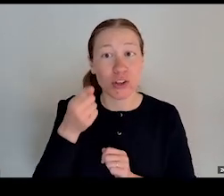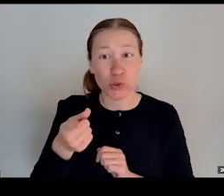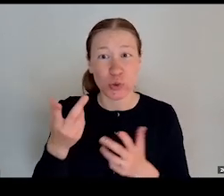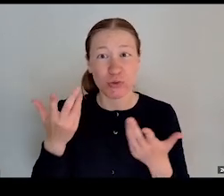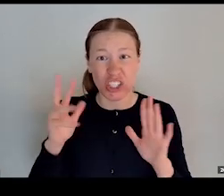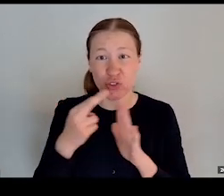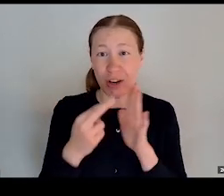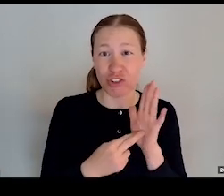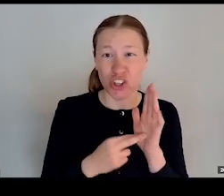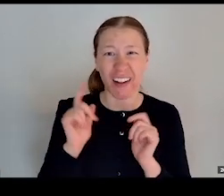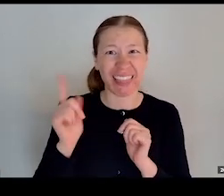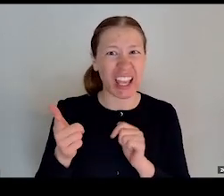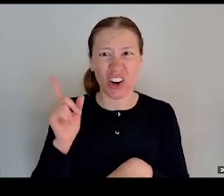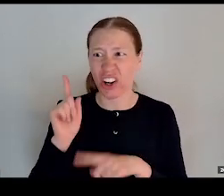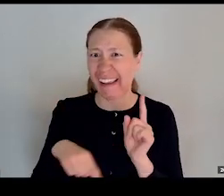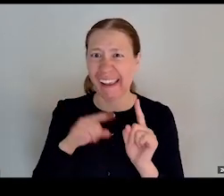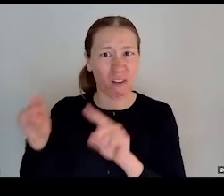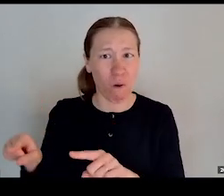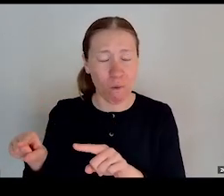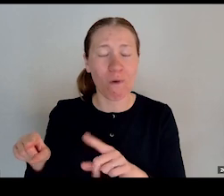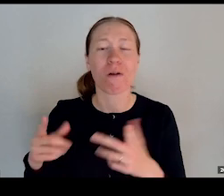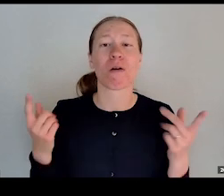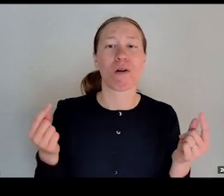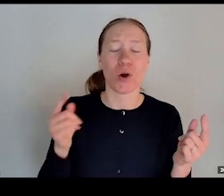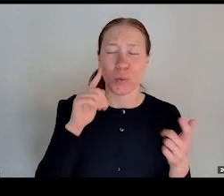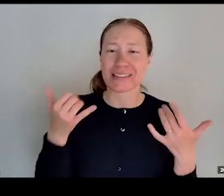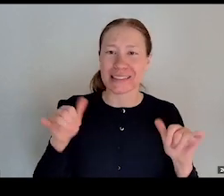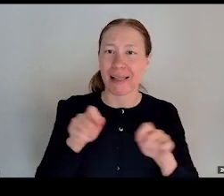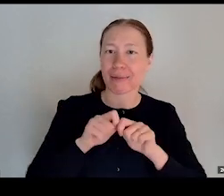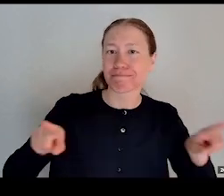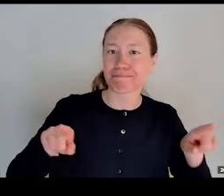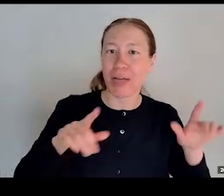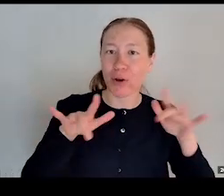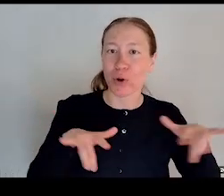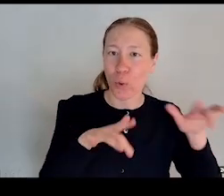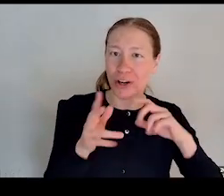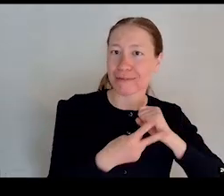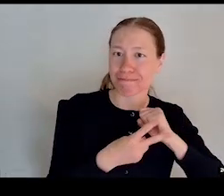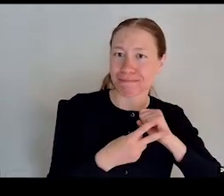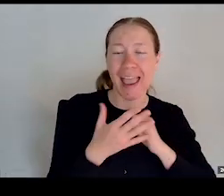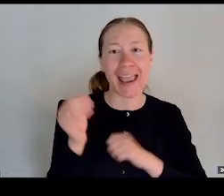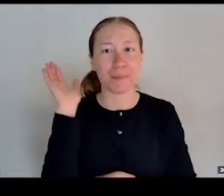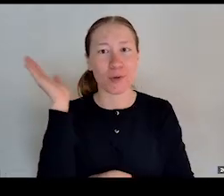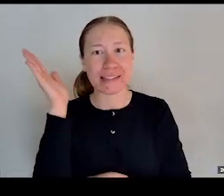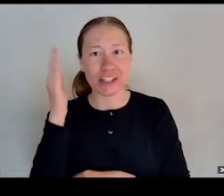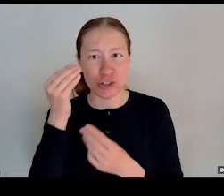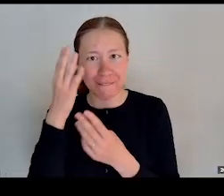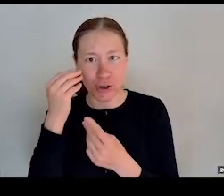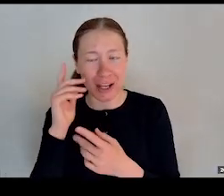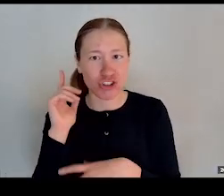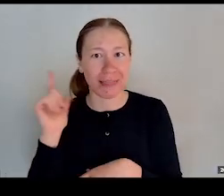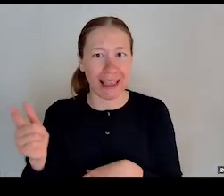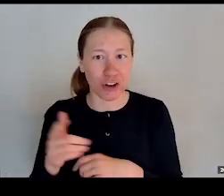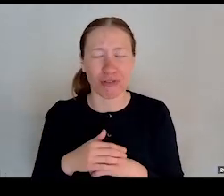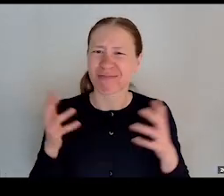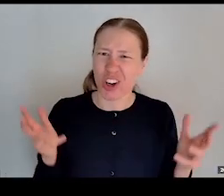later are unable to attend that event, you will still be sent the recording and the presentation materials afterwards. So I encourage that you register if it's